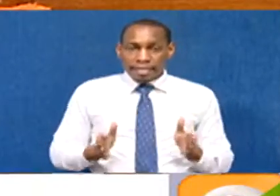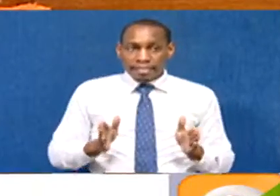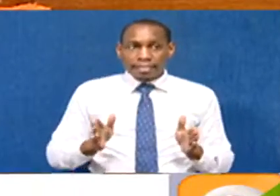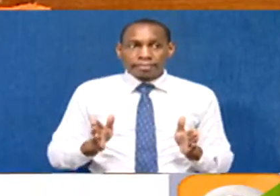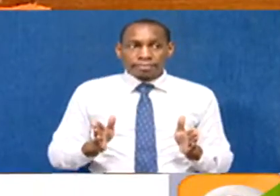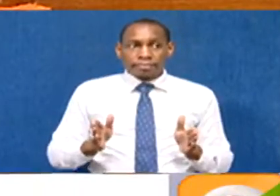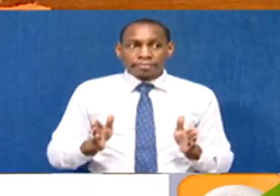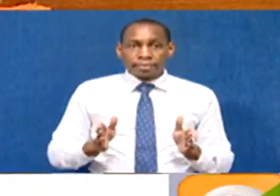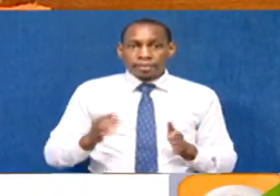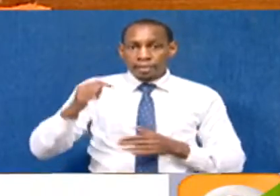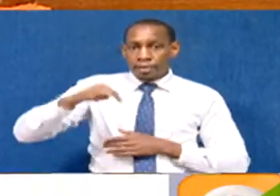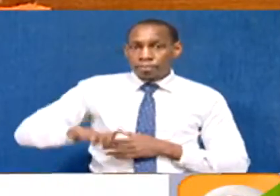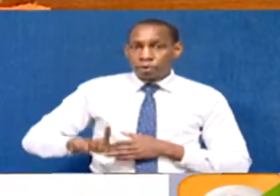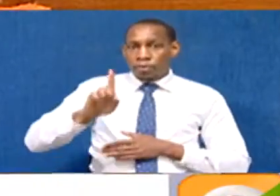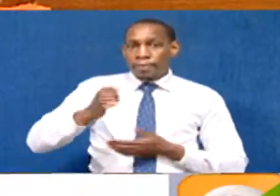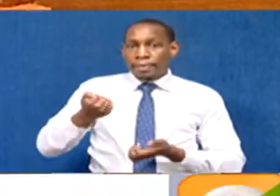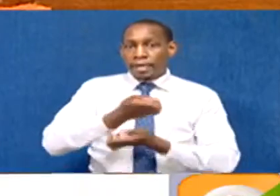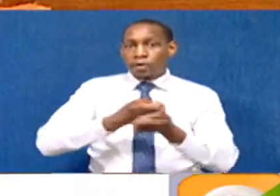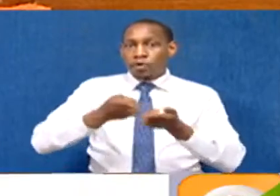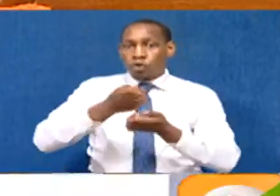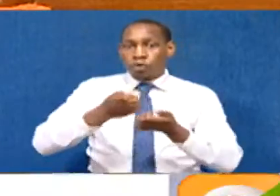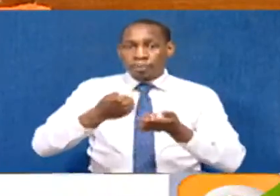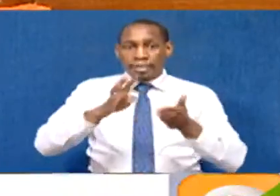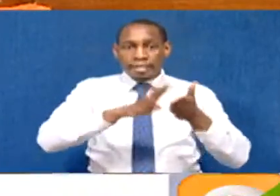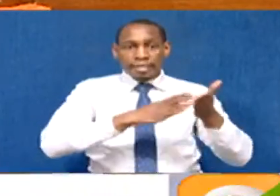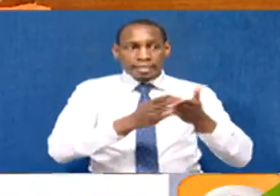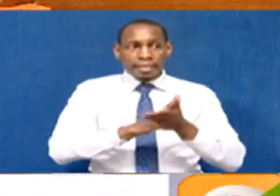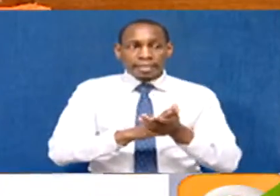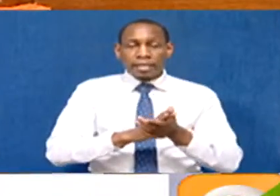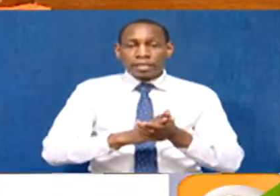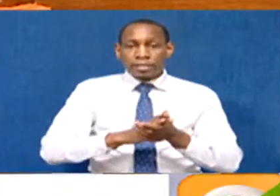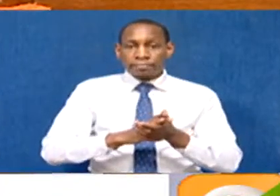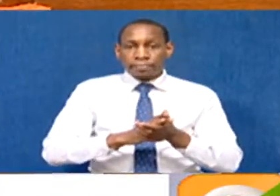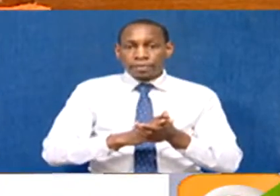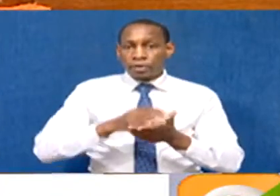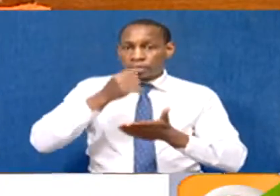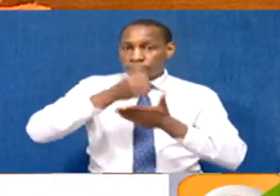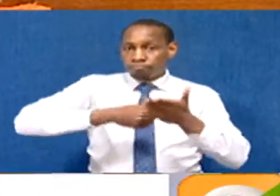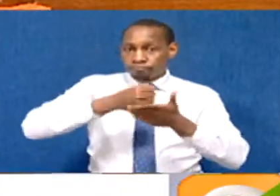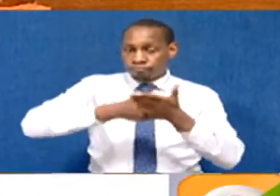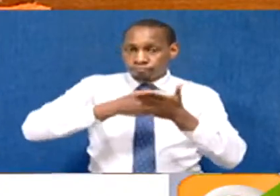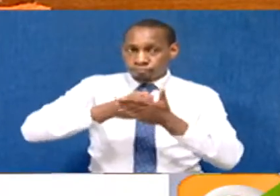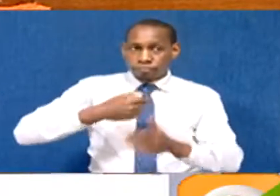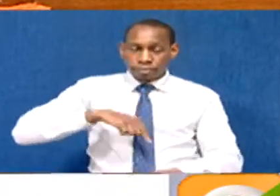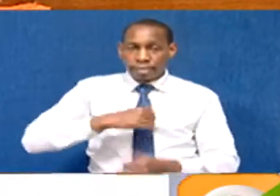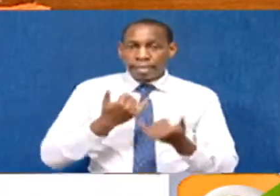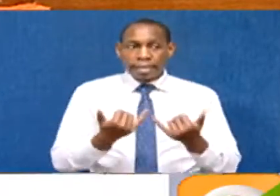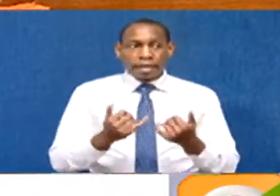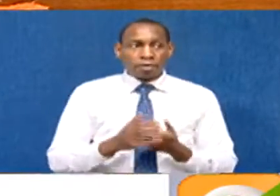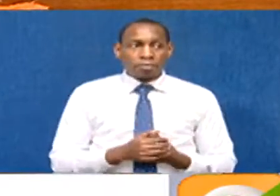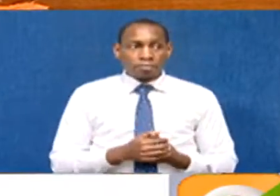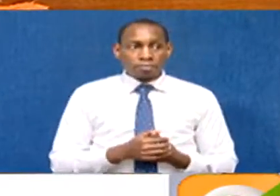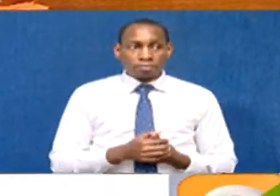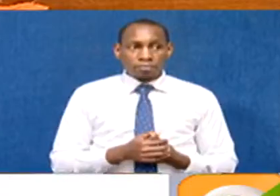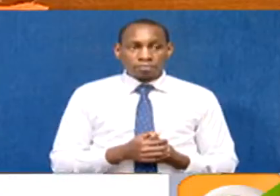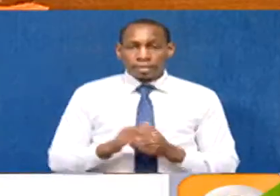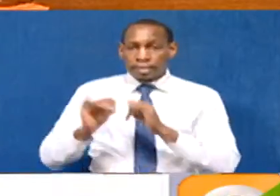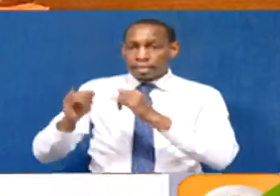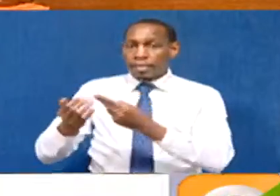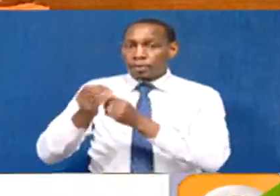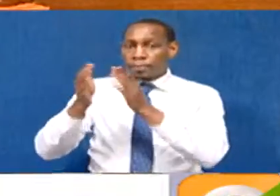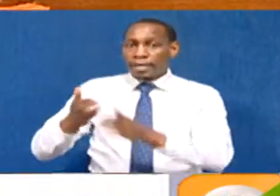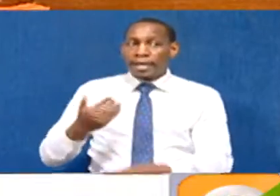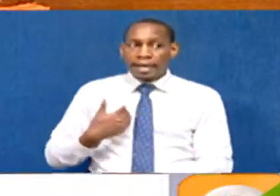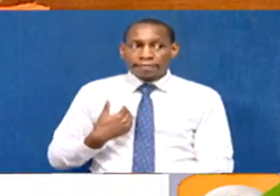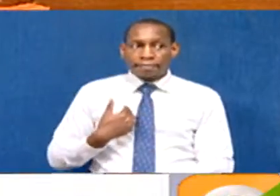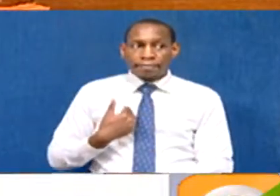with bottom-up economic model. That is our selling point. Now, we have a new partner,